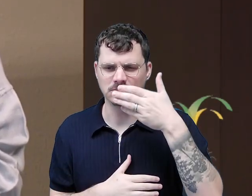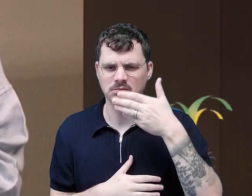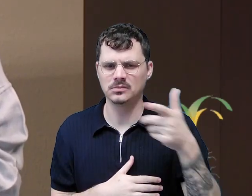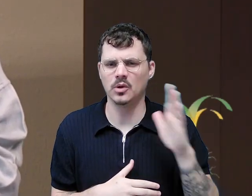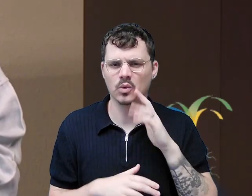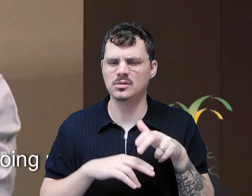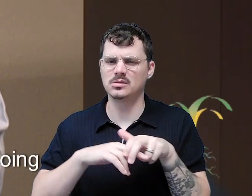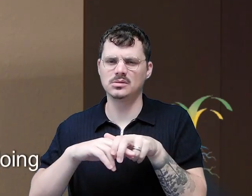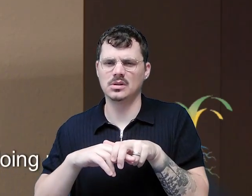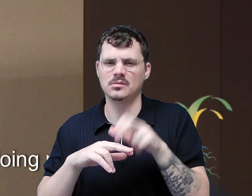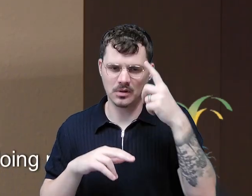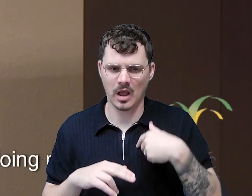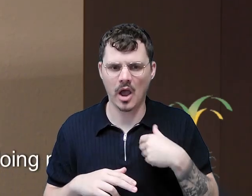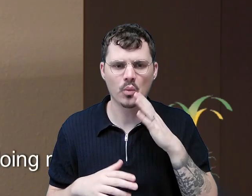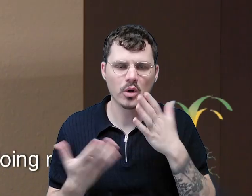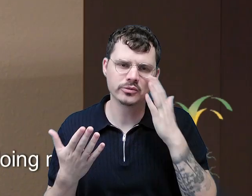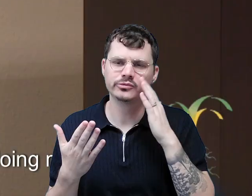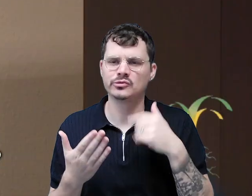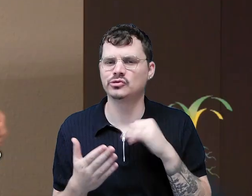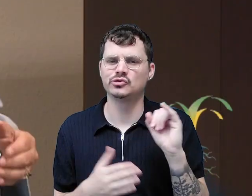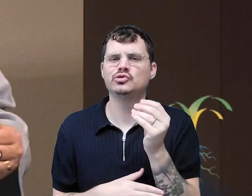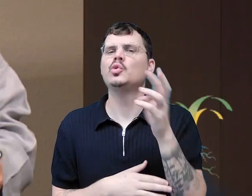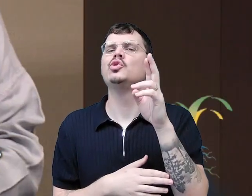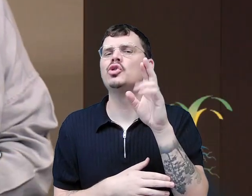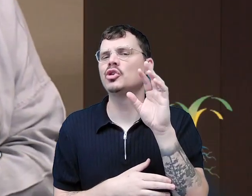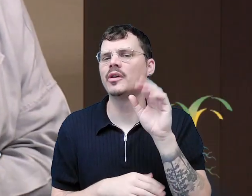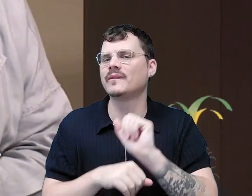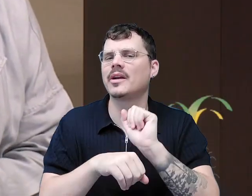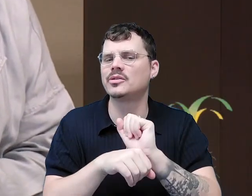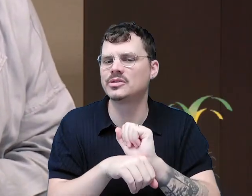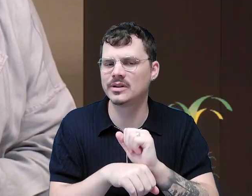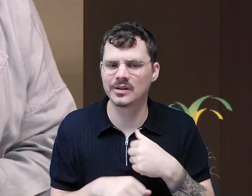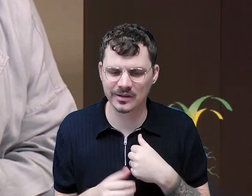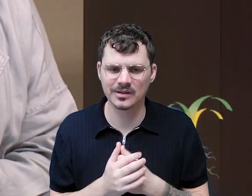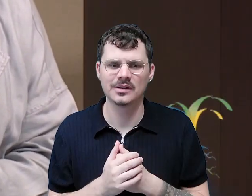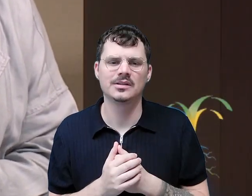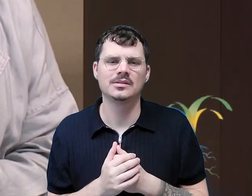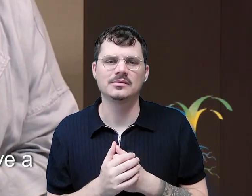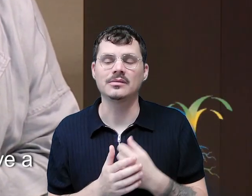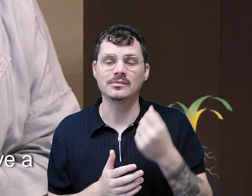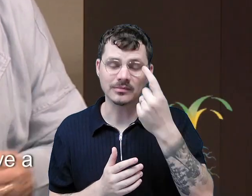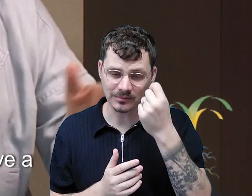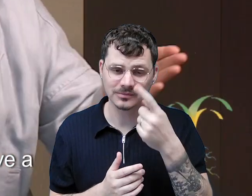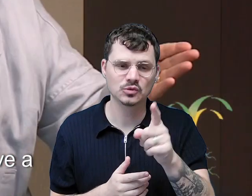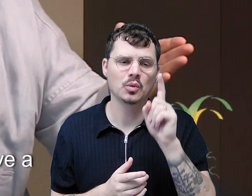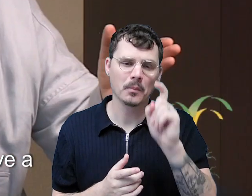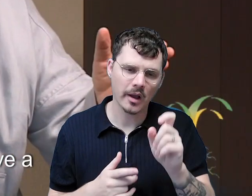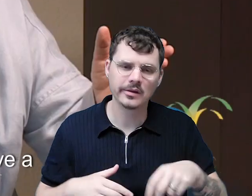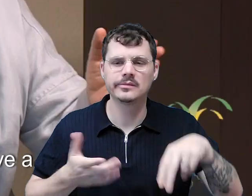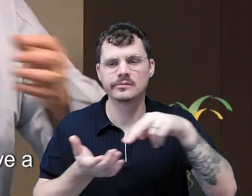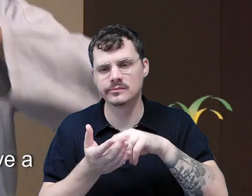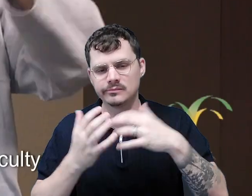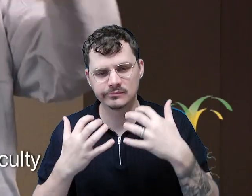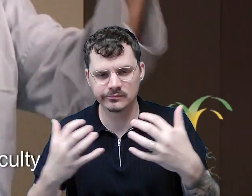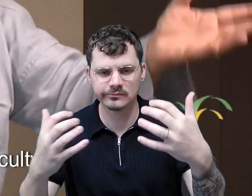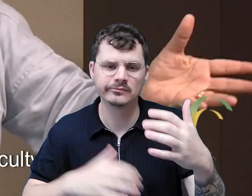it. Right, he'd sit in the audience, and I was doing my thing as junior faculty, right? You know, and junior faculty, you